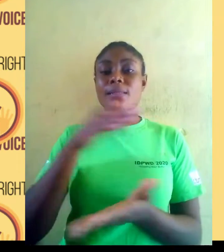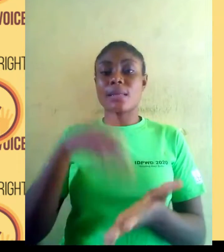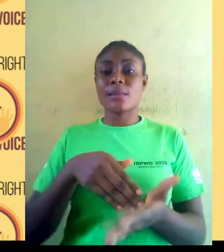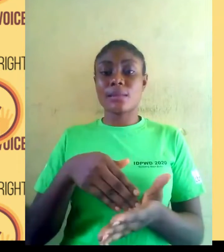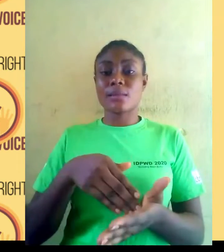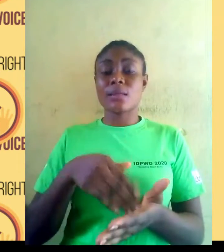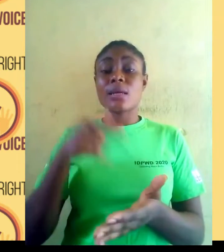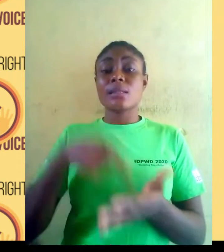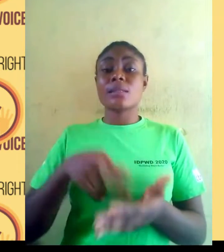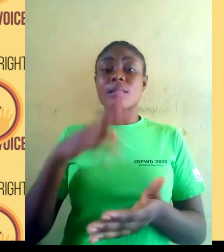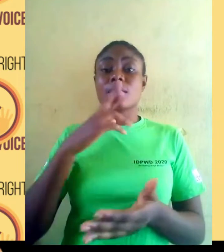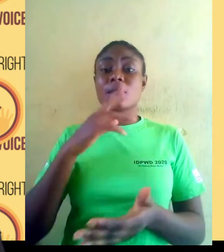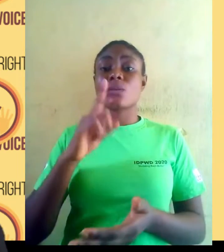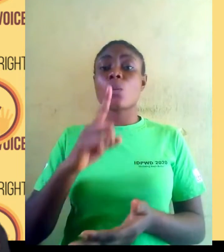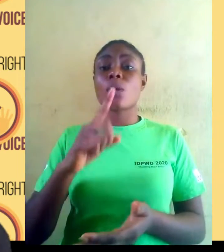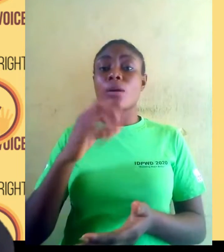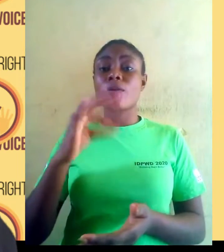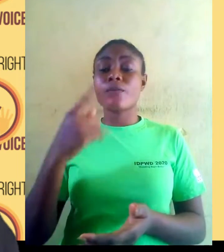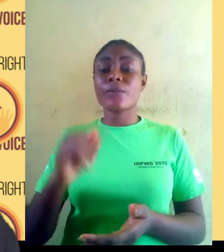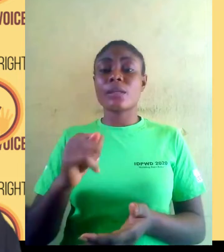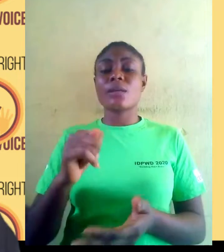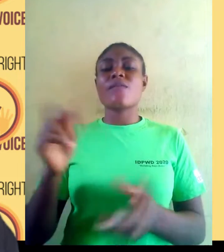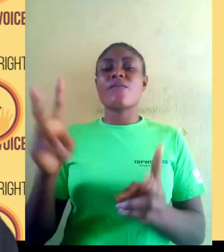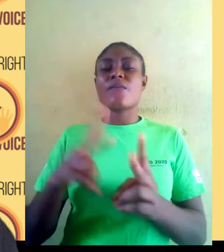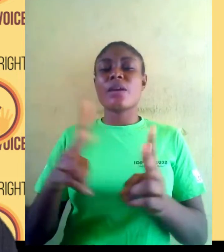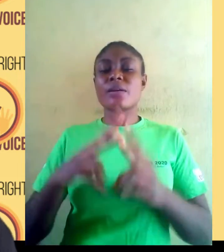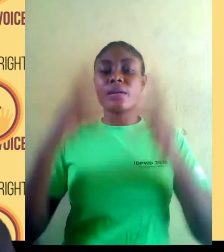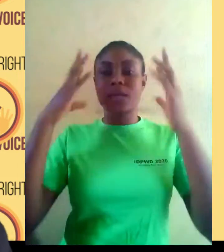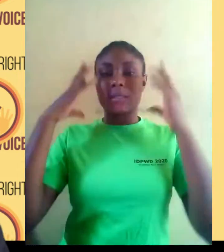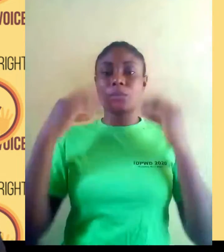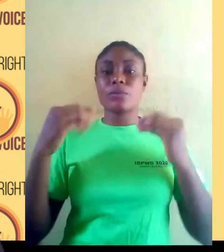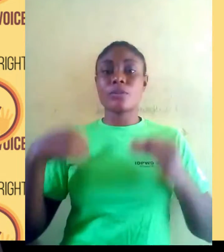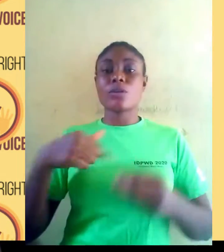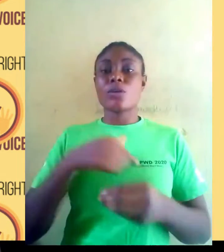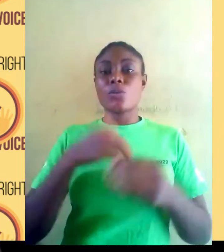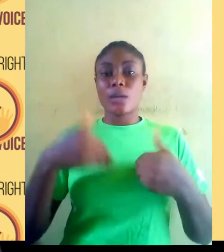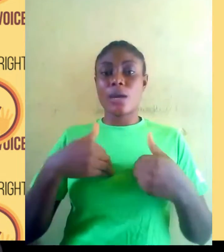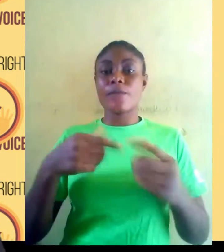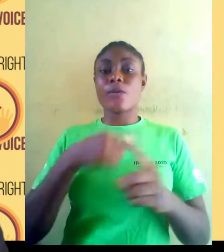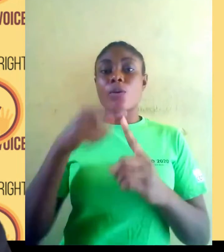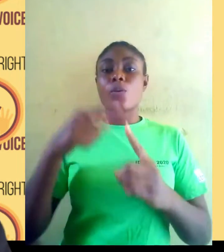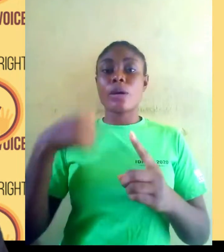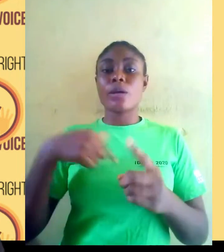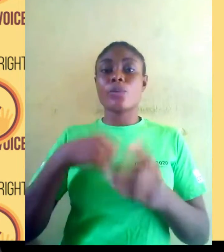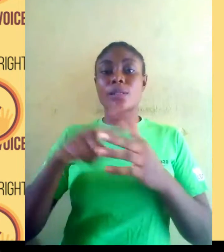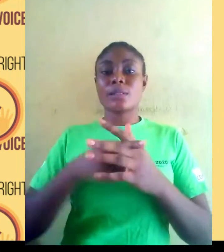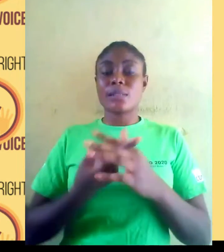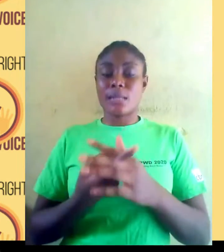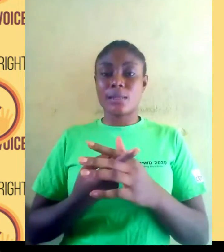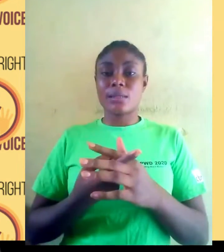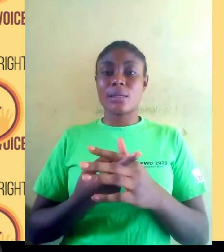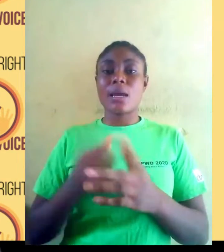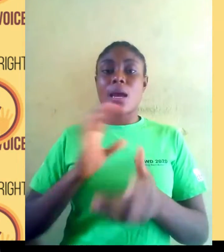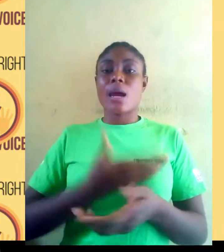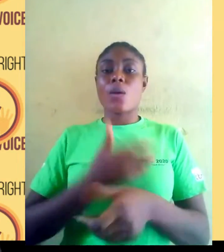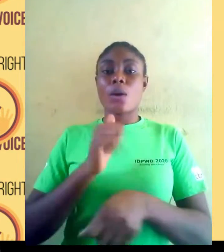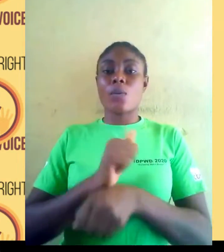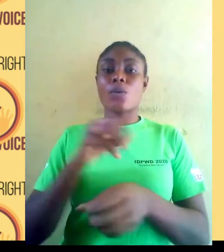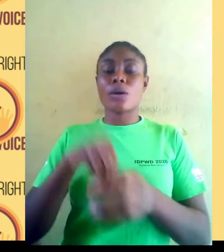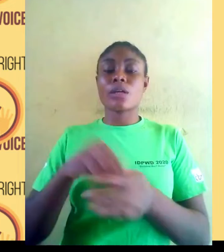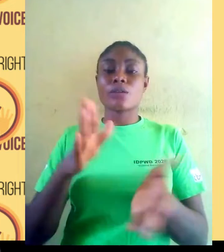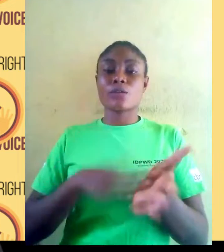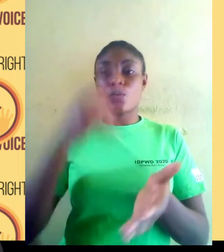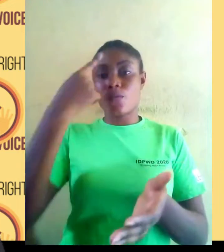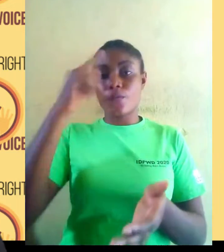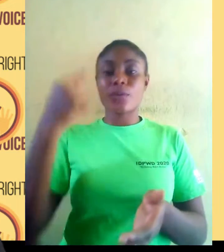This is one of the very experiences we had when we started our work in the schools for the deaf. One of the things